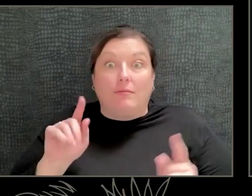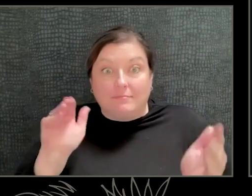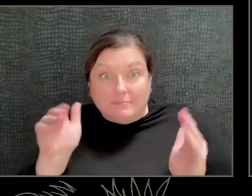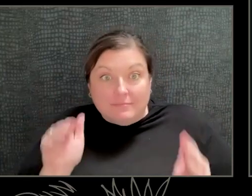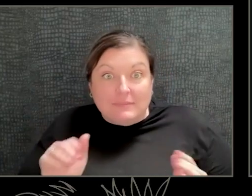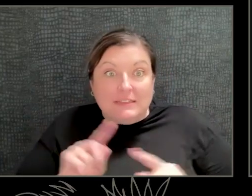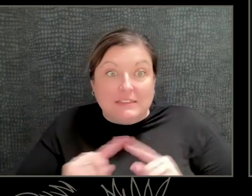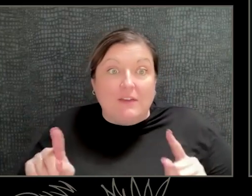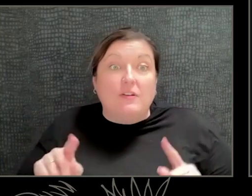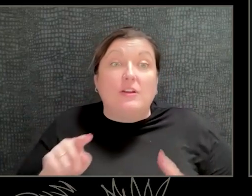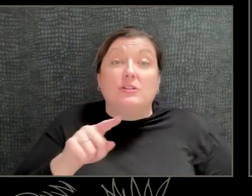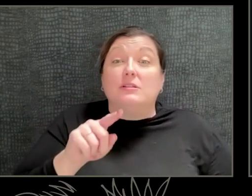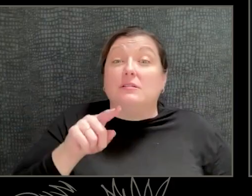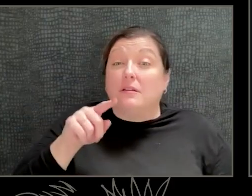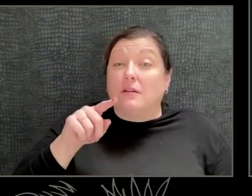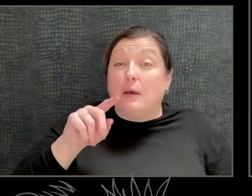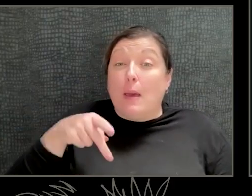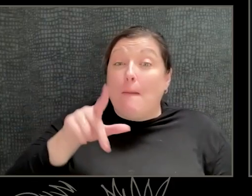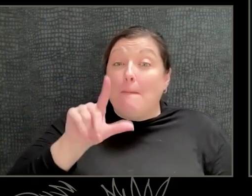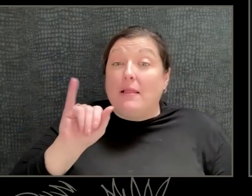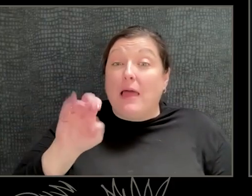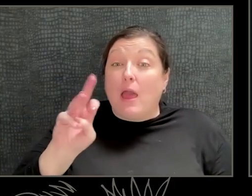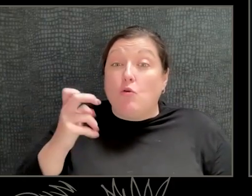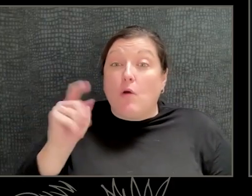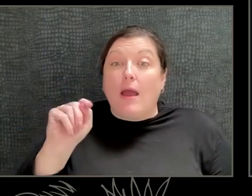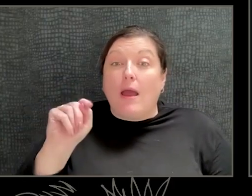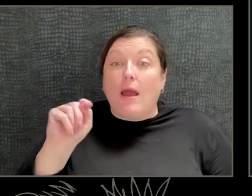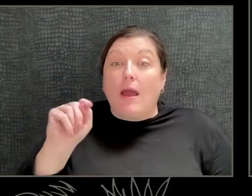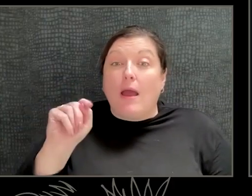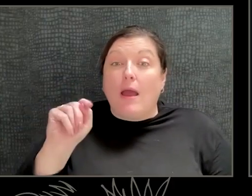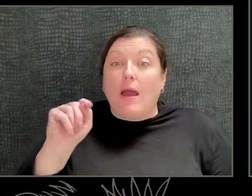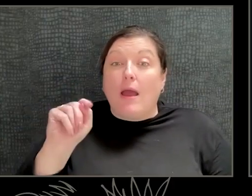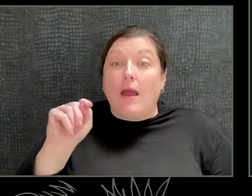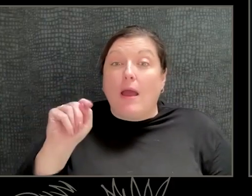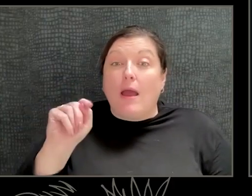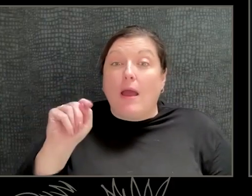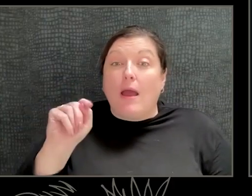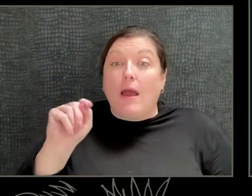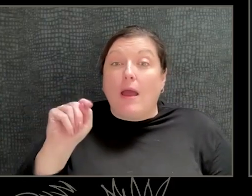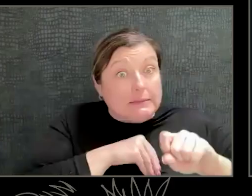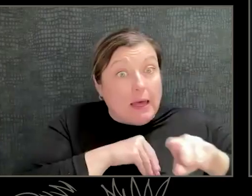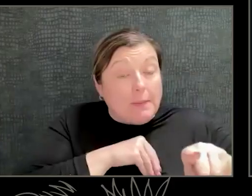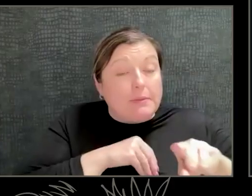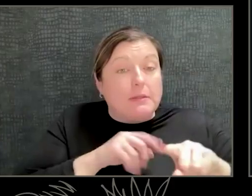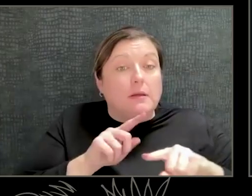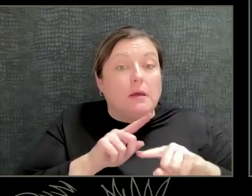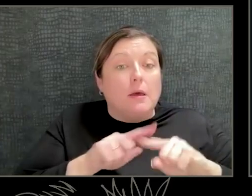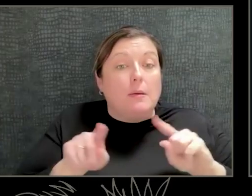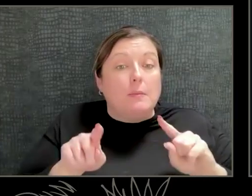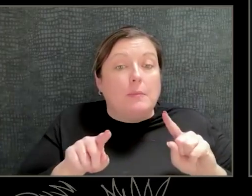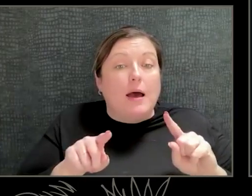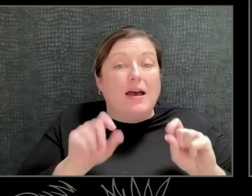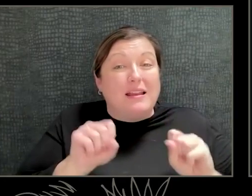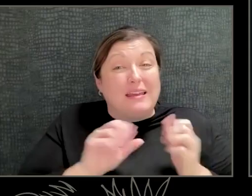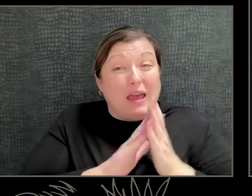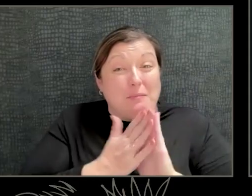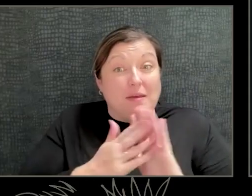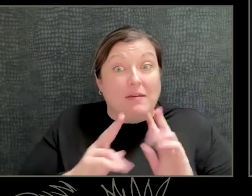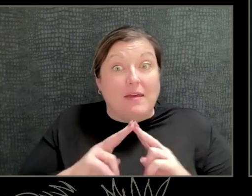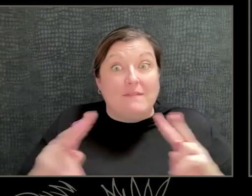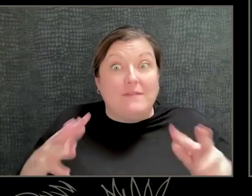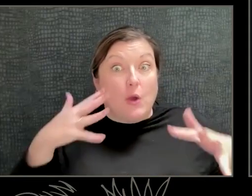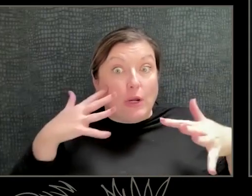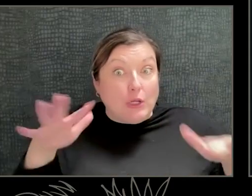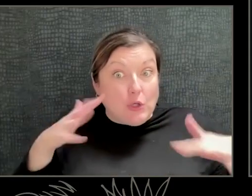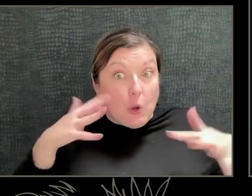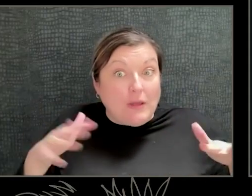differences, like tolerances that it will accept. But these kind of tests can still become very noisy and flaky